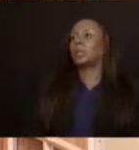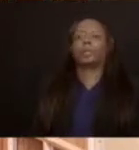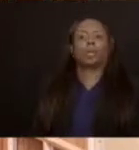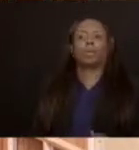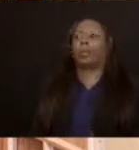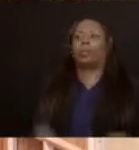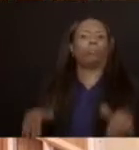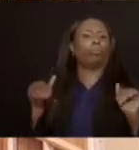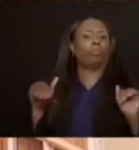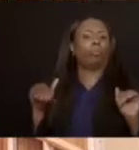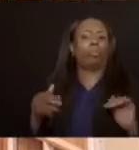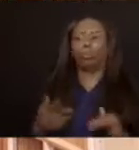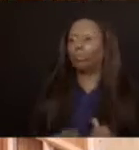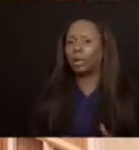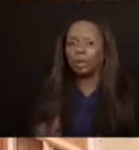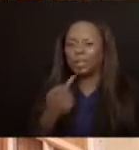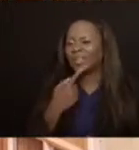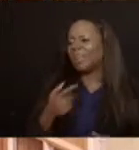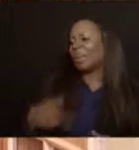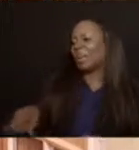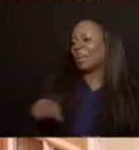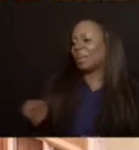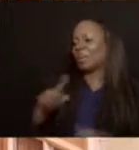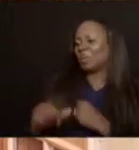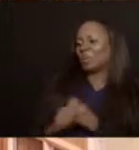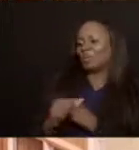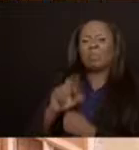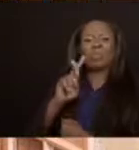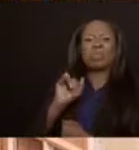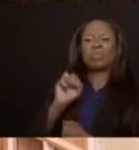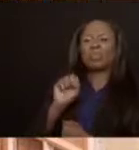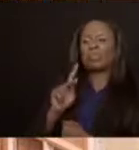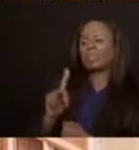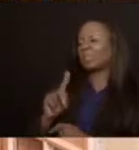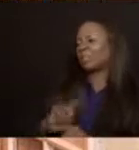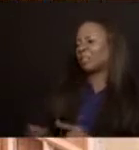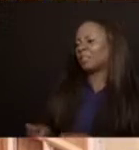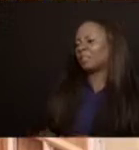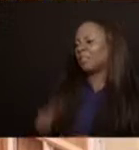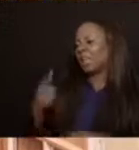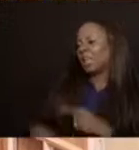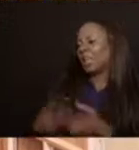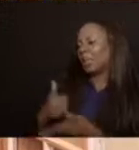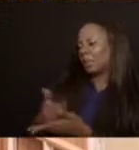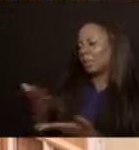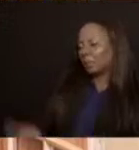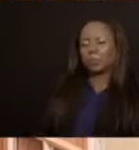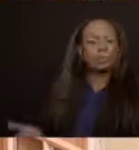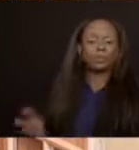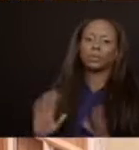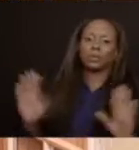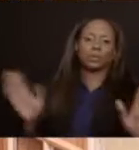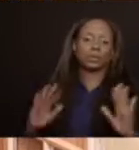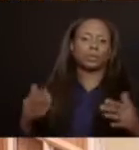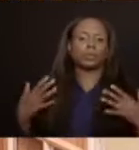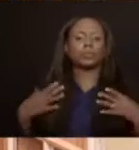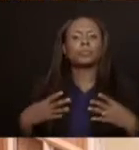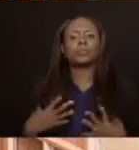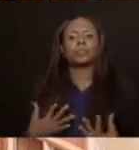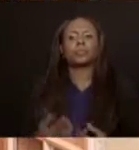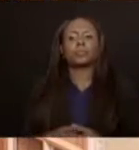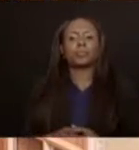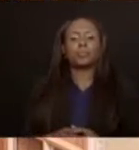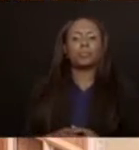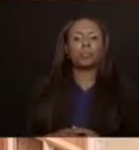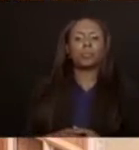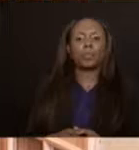we now know that we have sufficient larger numbers to be able to help us protect them. Those guidance notes, which the